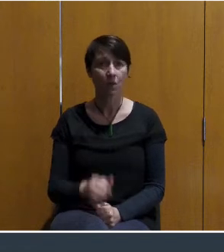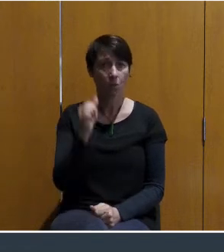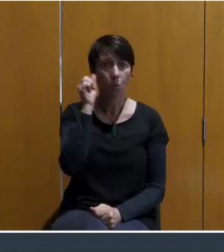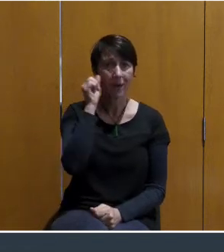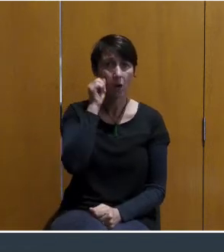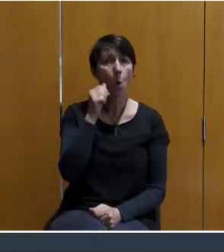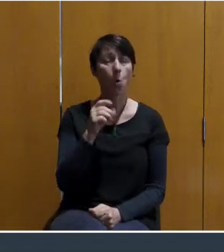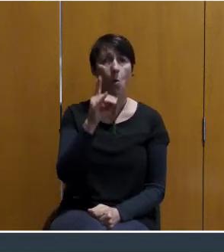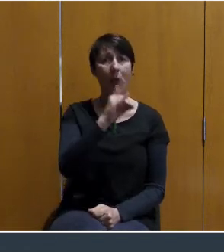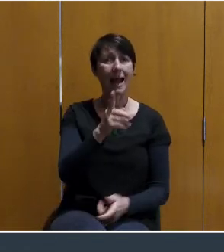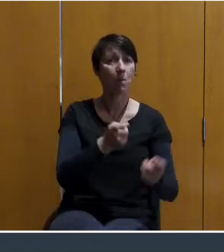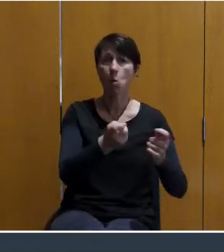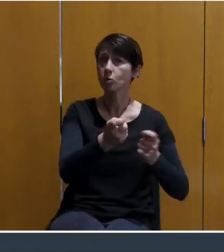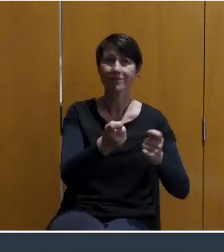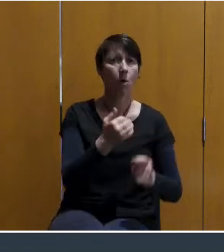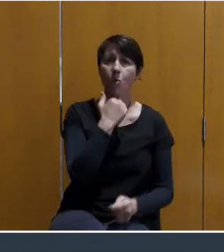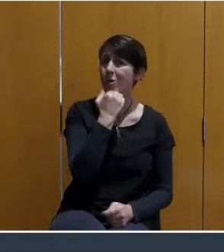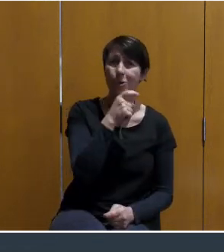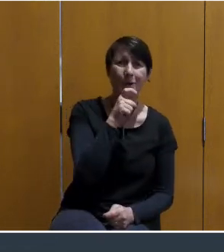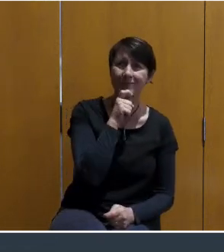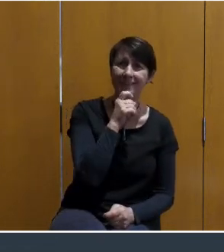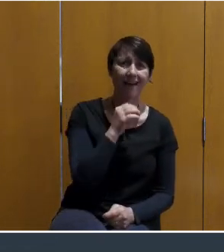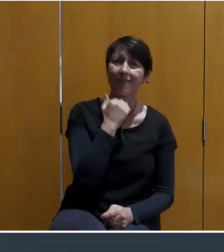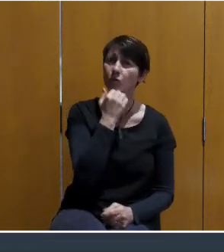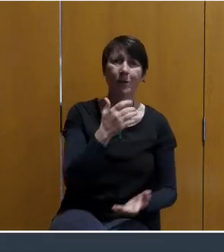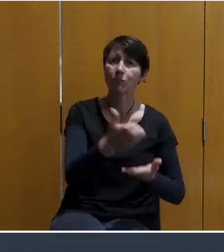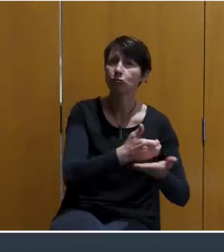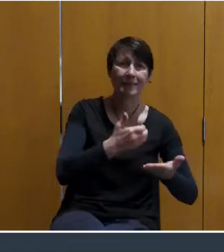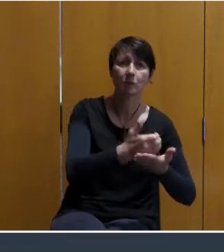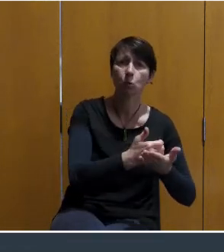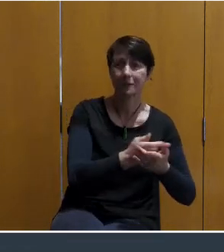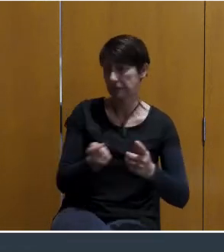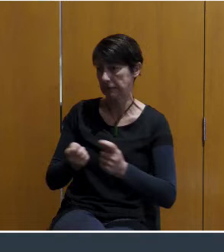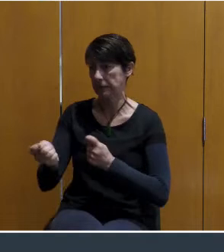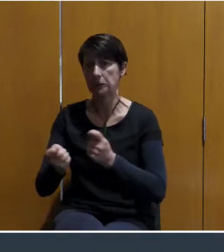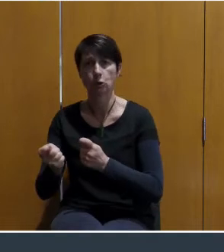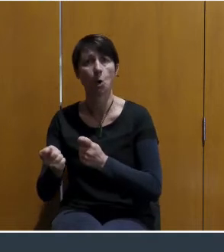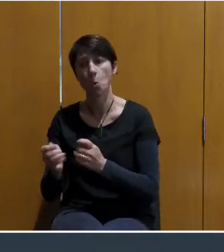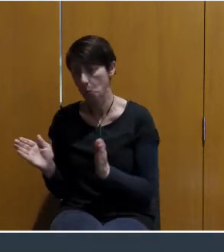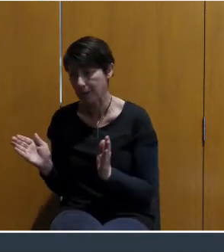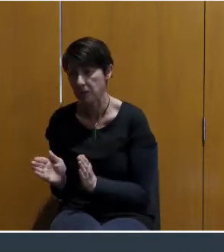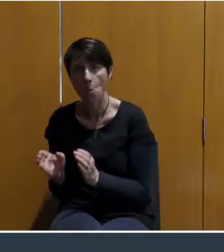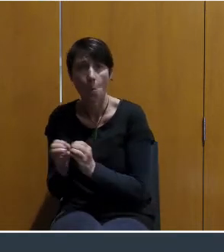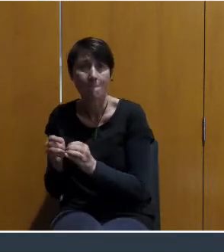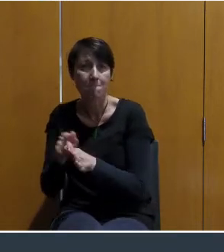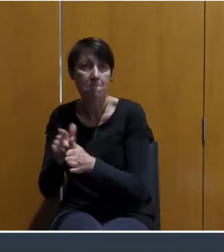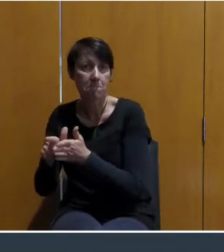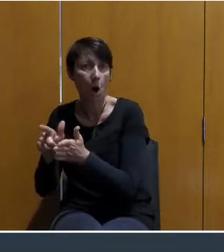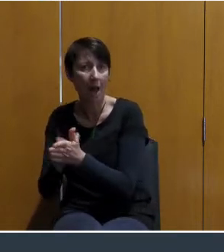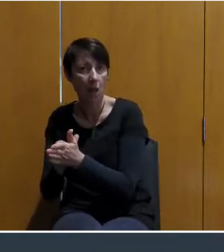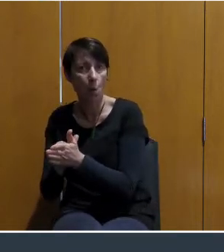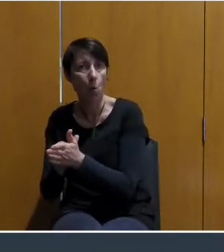to enforce the minor bylaw breaches, as they are far too busy with more serious breaches.